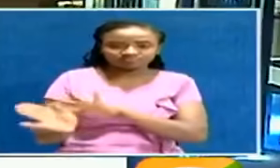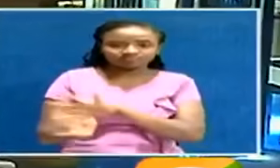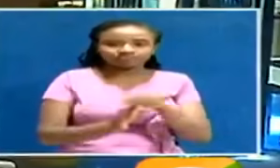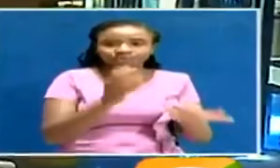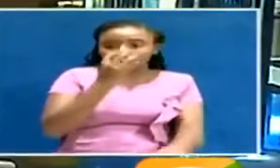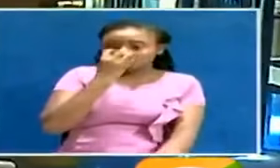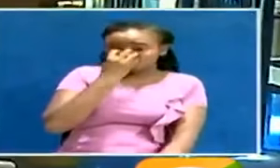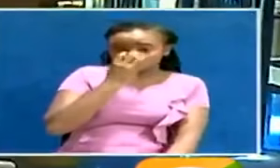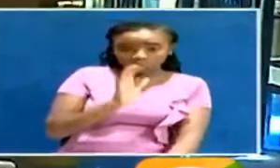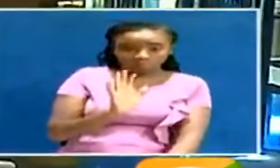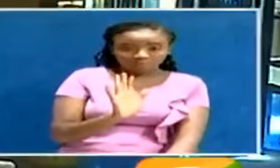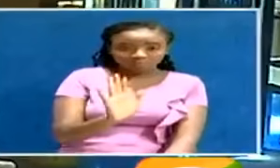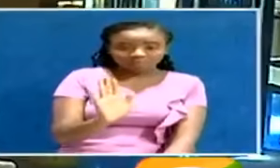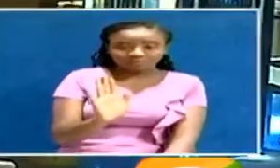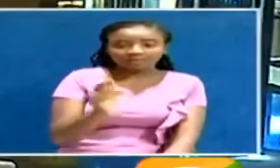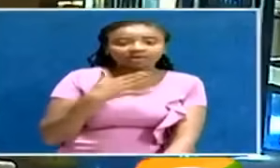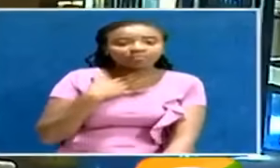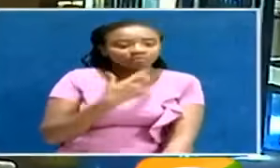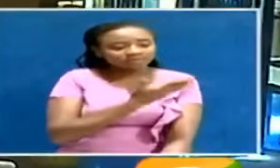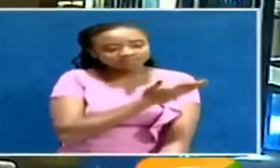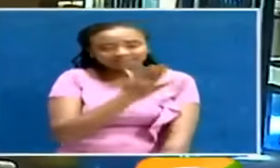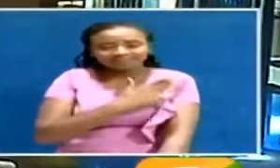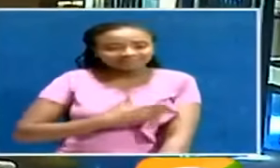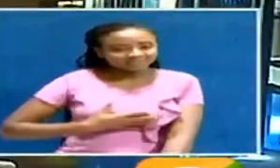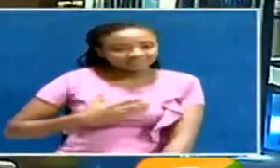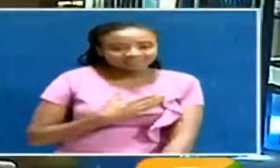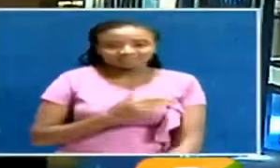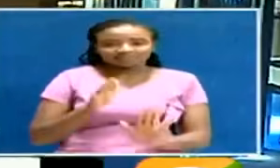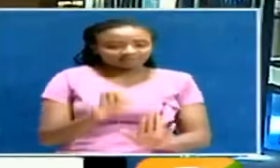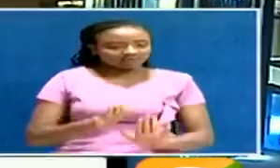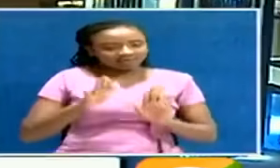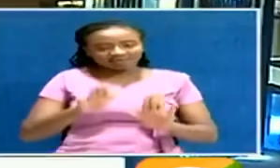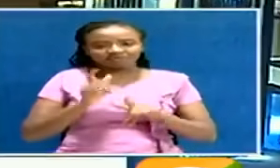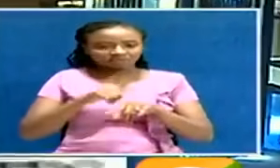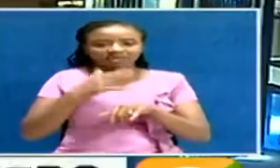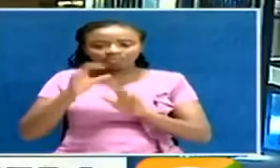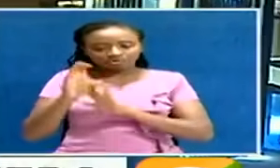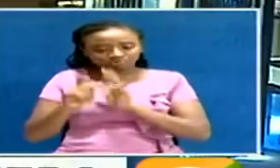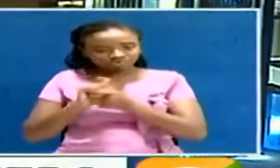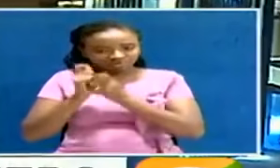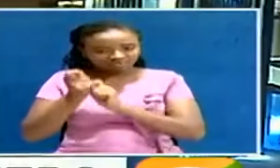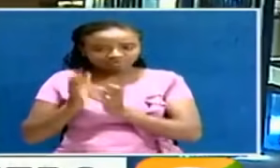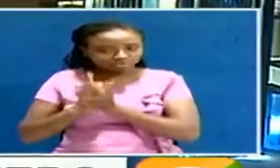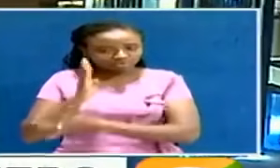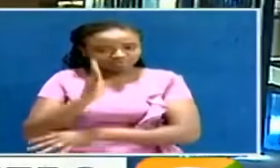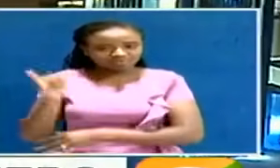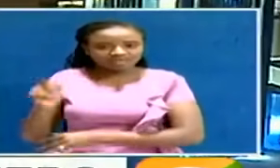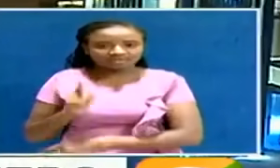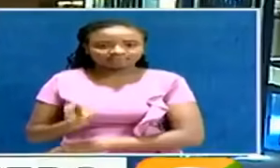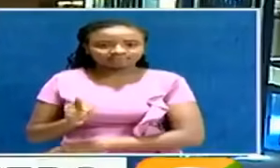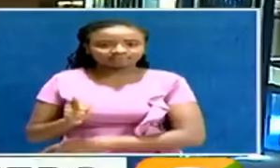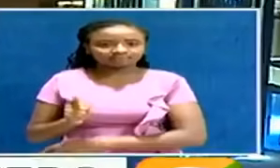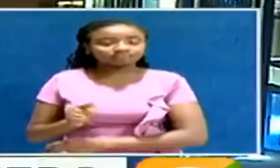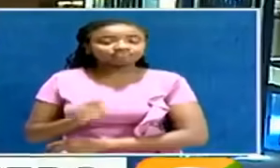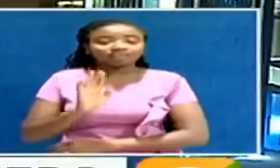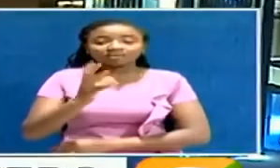Deputy President William Ruto is calling for caution as far as pushing constitution amendments under the BBI process is concerned.